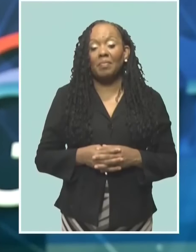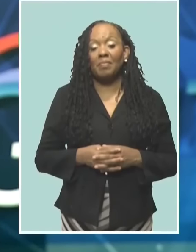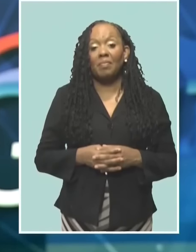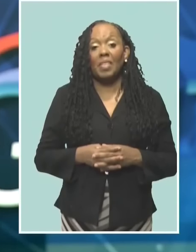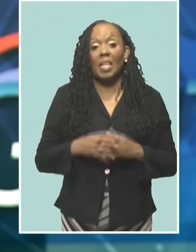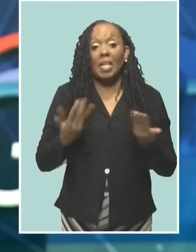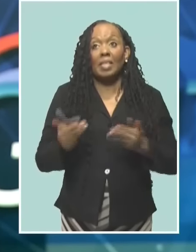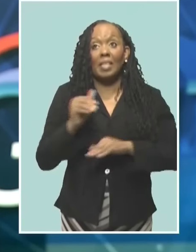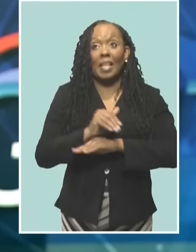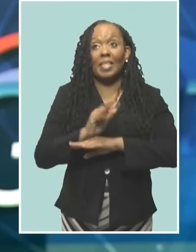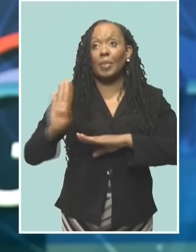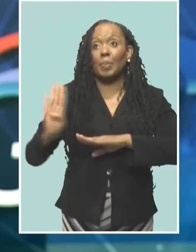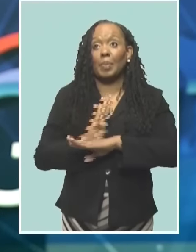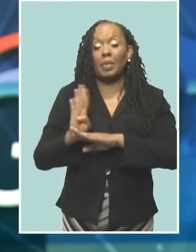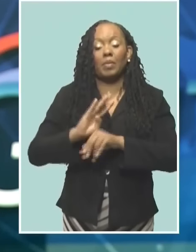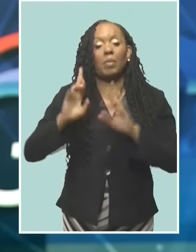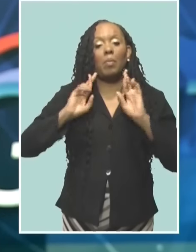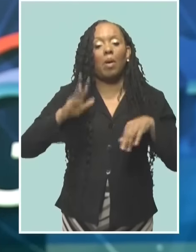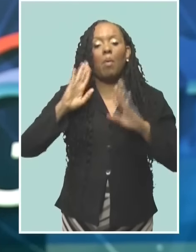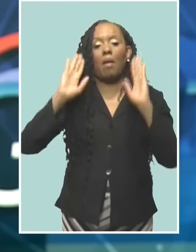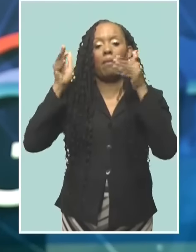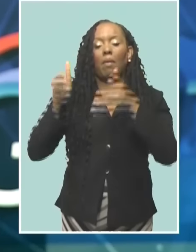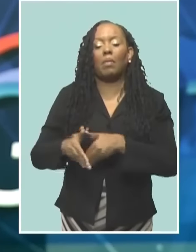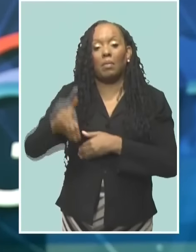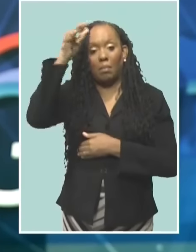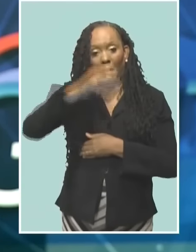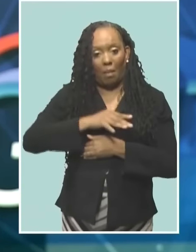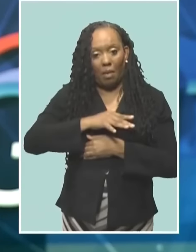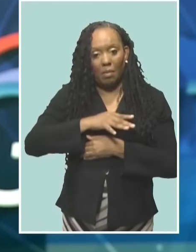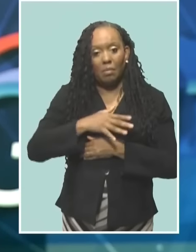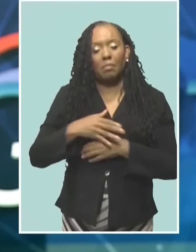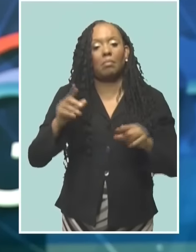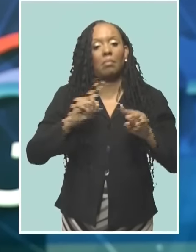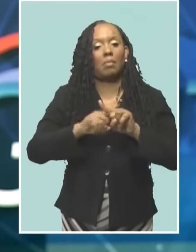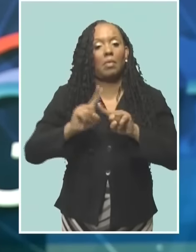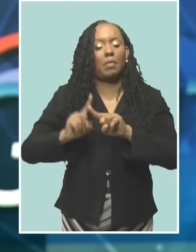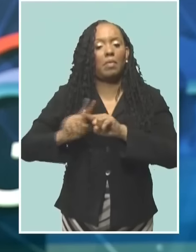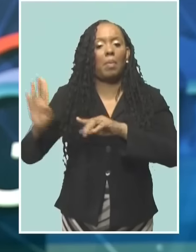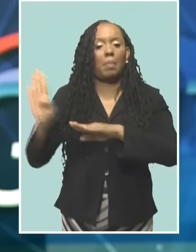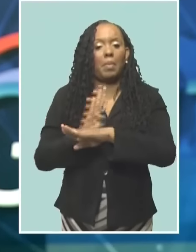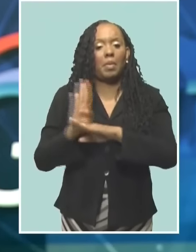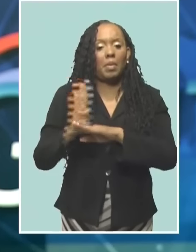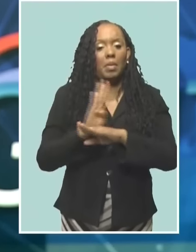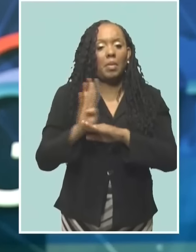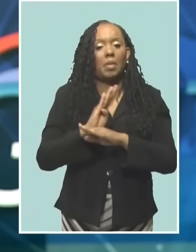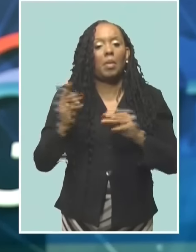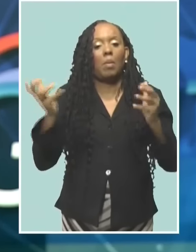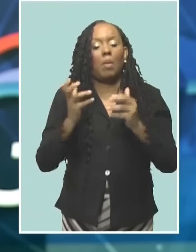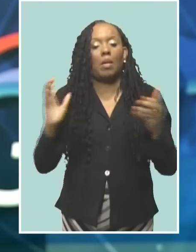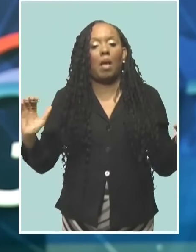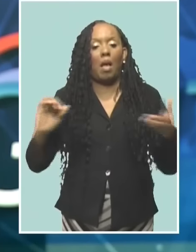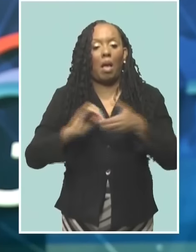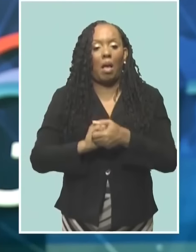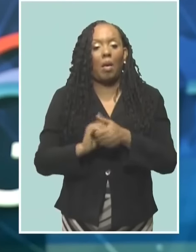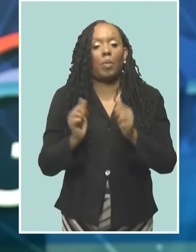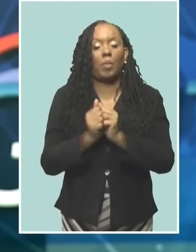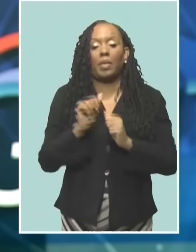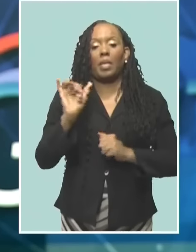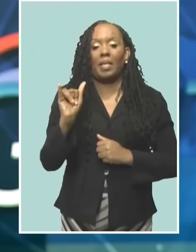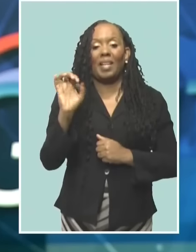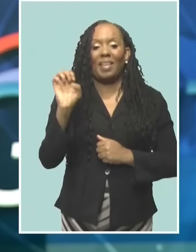In tonight's business report, the focus will be on meals as a cross-section of businesses are partnering with Build Your Business Together and the